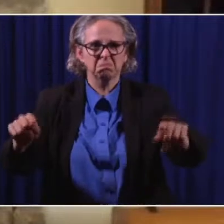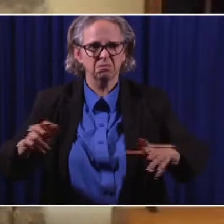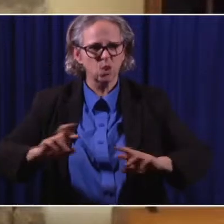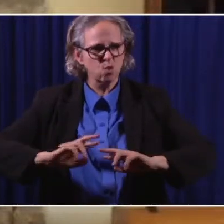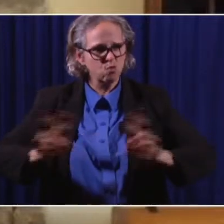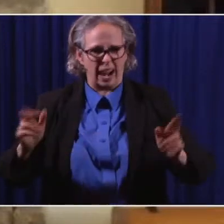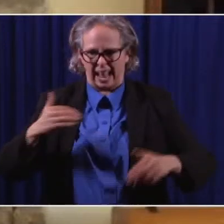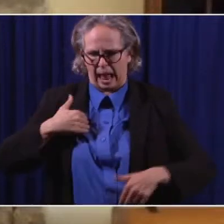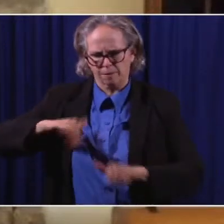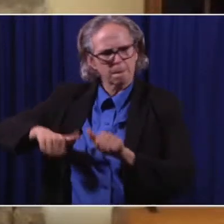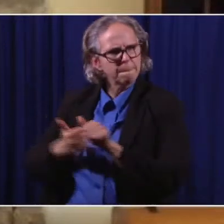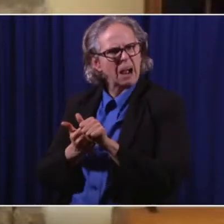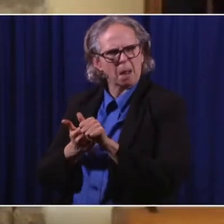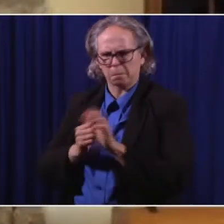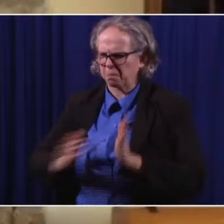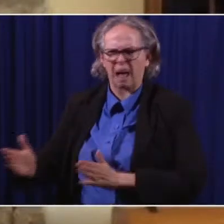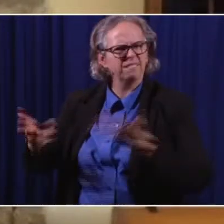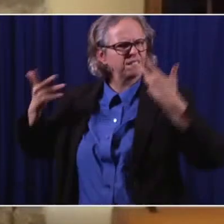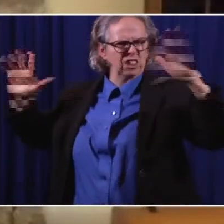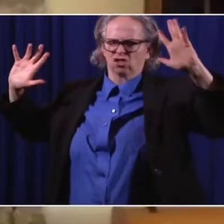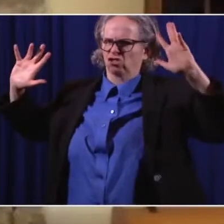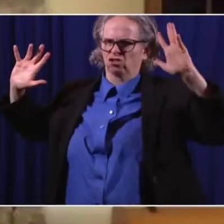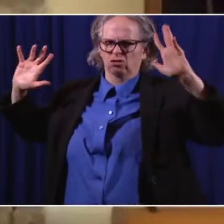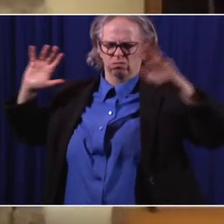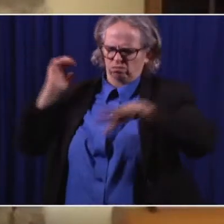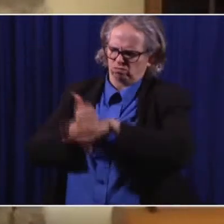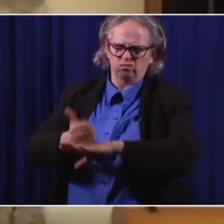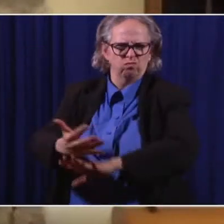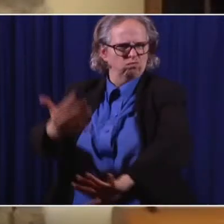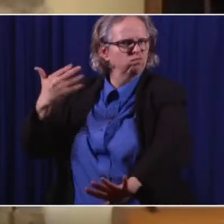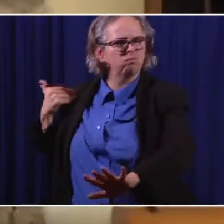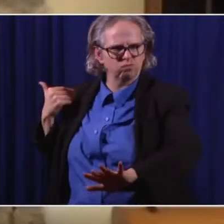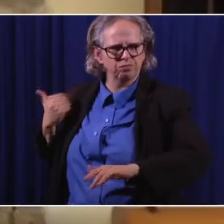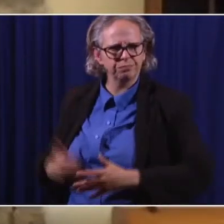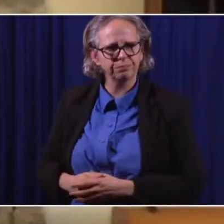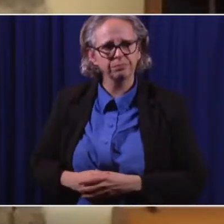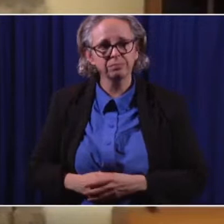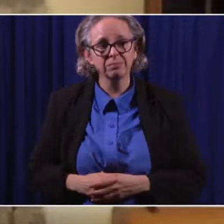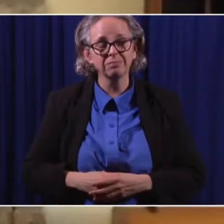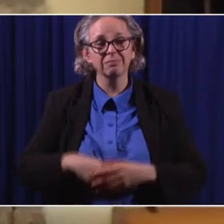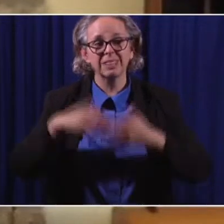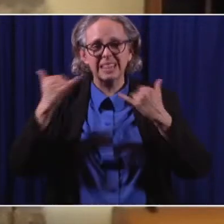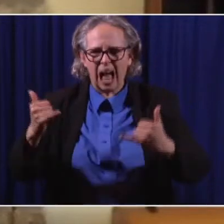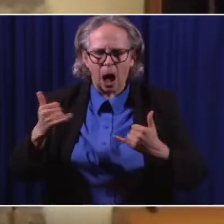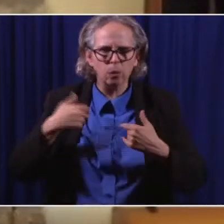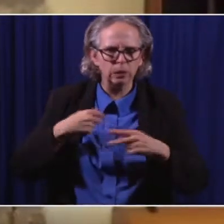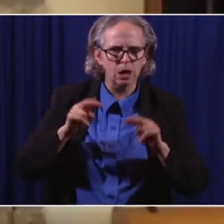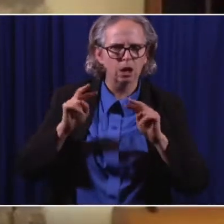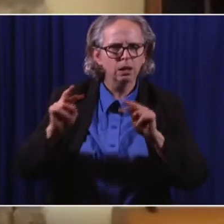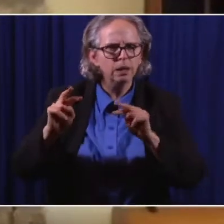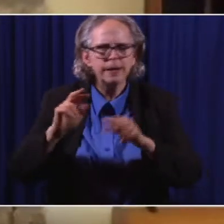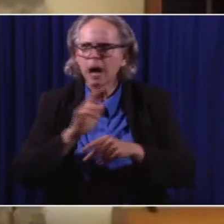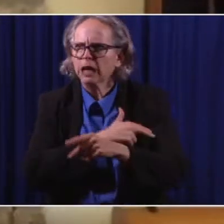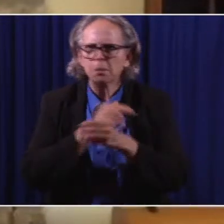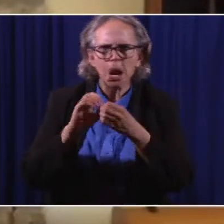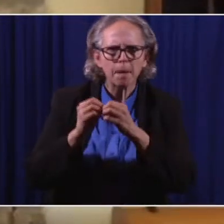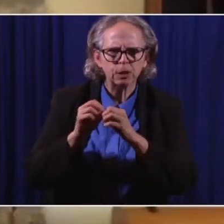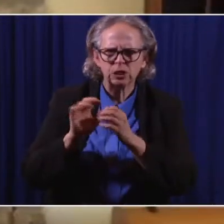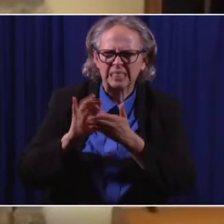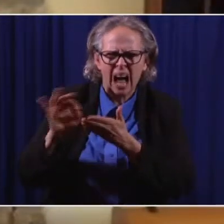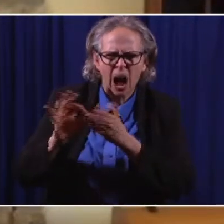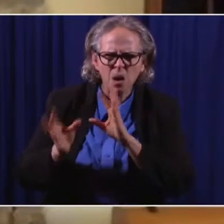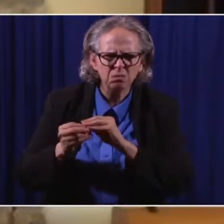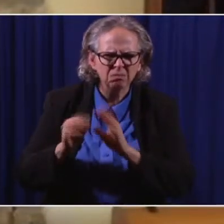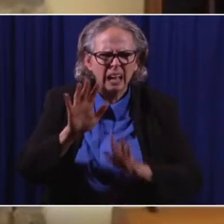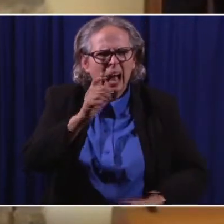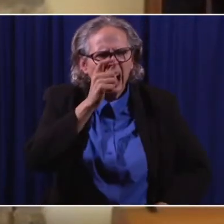increase. And part of what, we're looking at is the age. And I'll go back to June and July. In June and July,